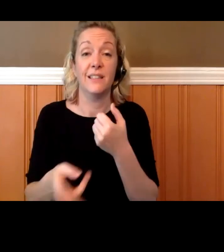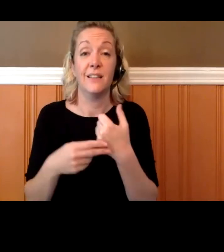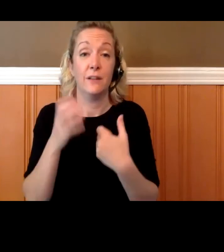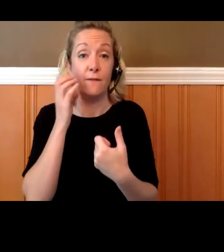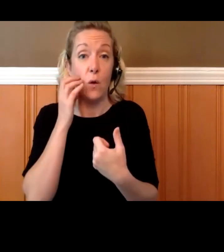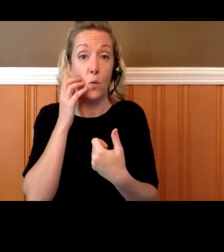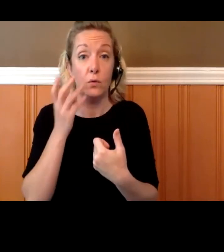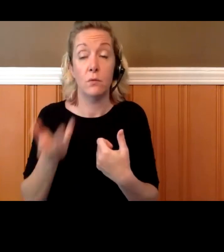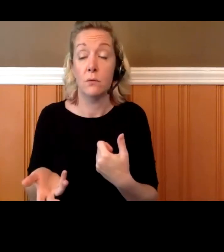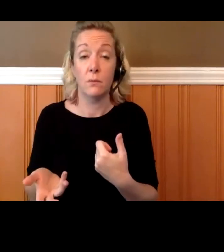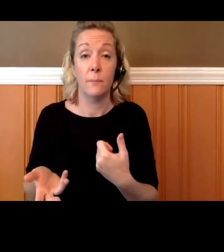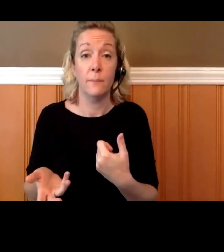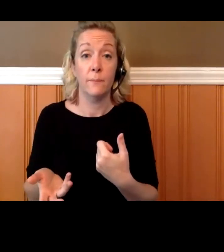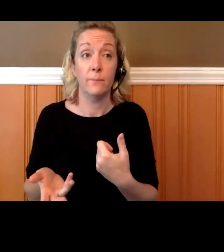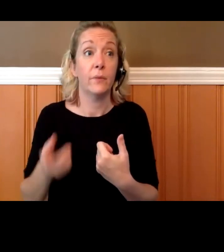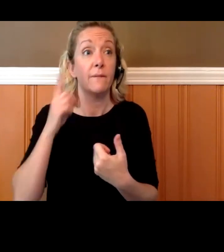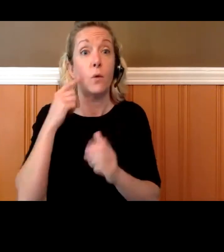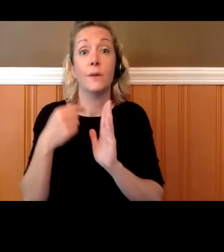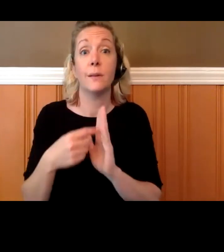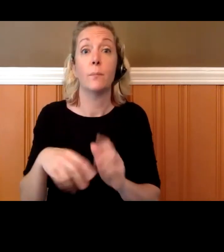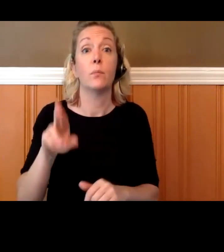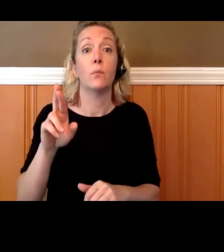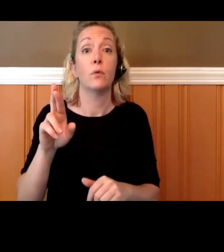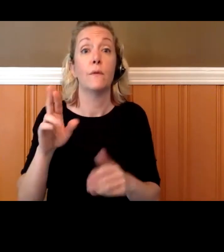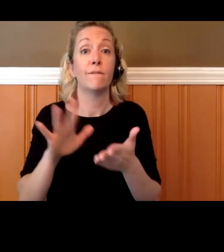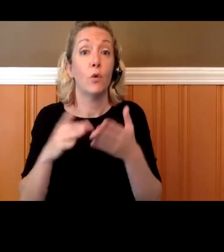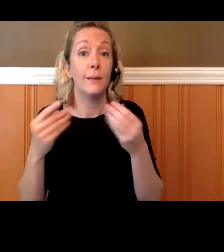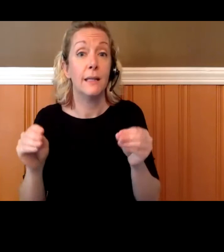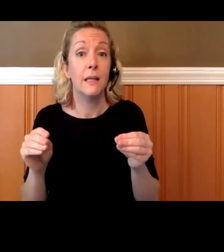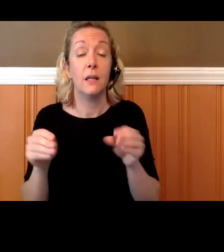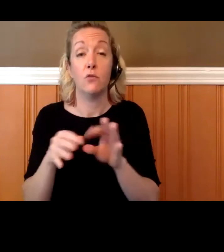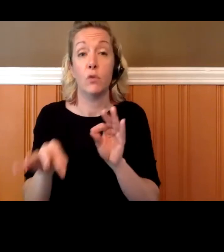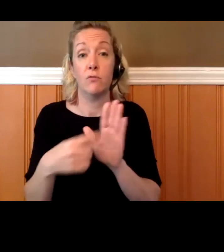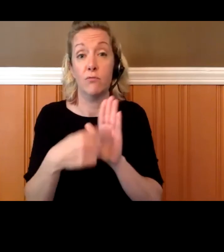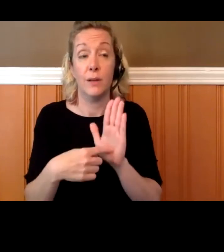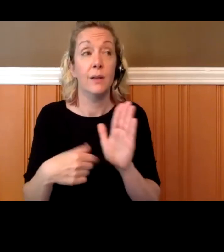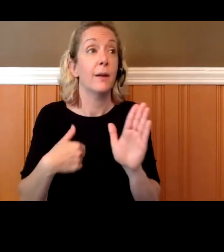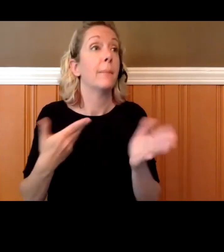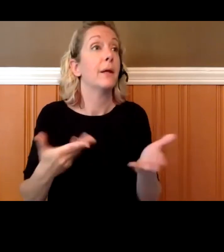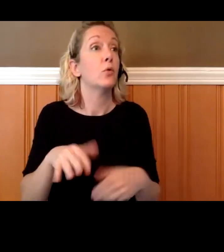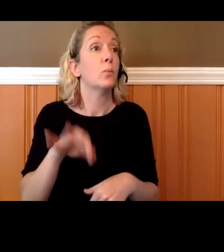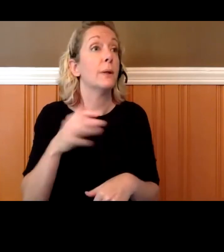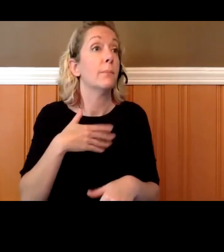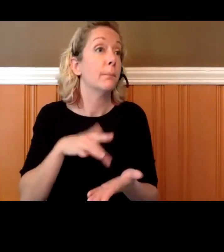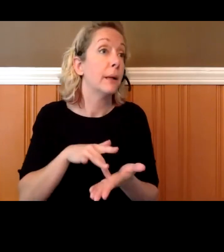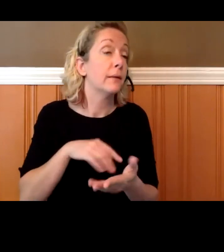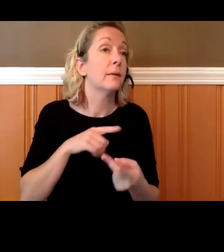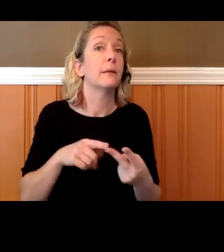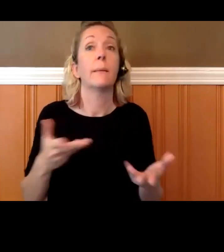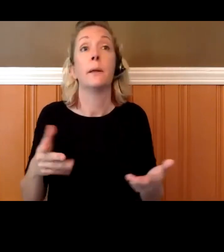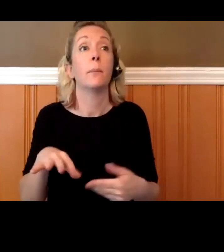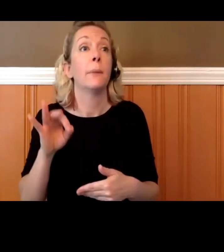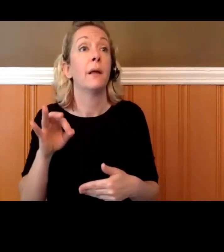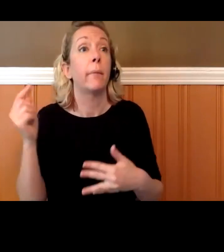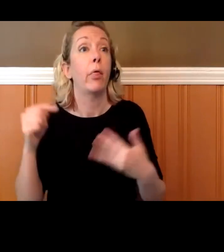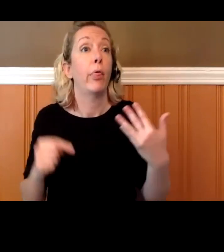Your pharmacy. I'm here to pick up my medicine. I'm here to pick up my laundry. I'm here to pick up my whatever. I need 3 items. Can someone